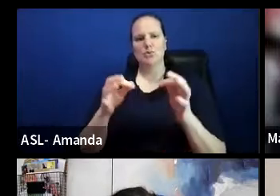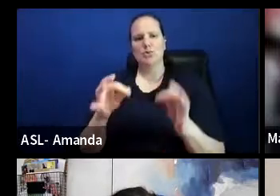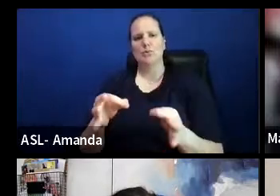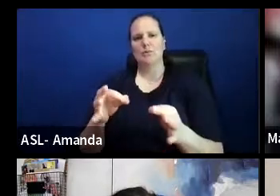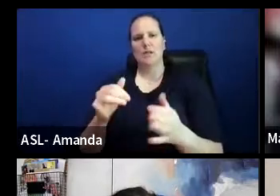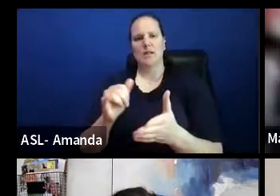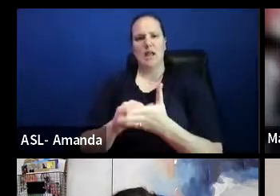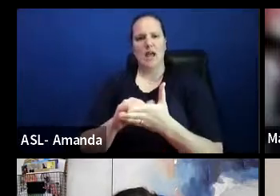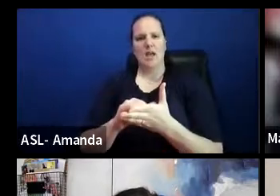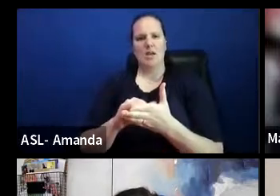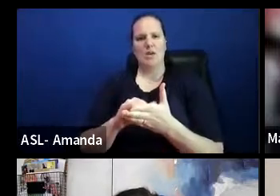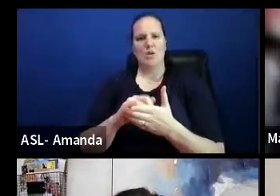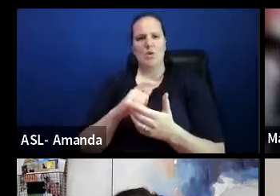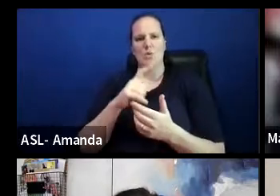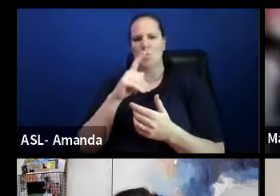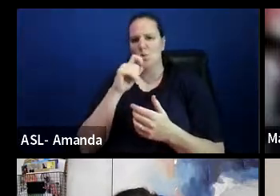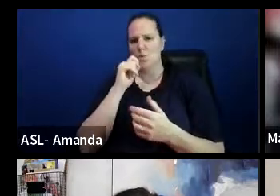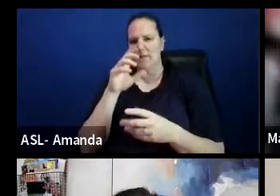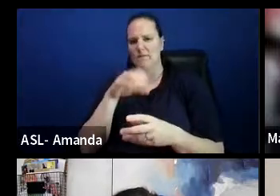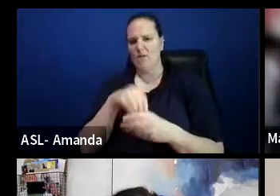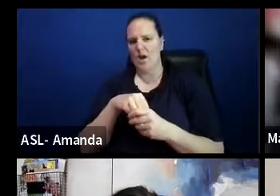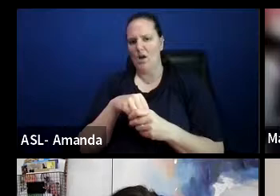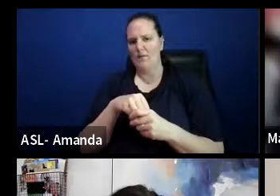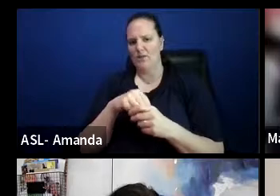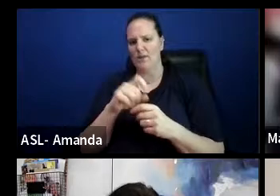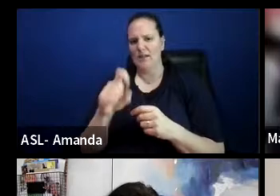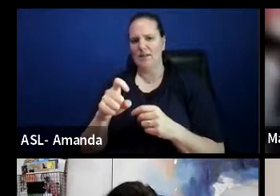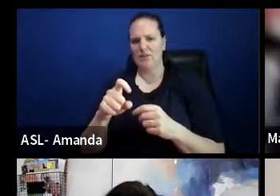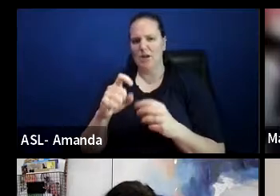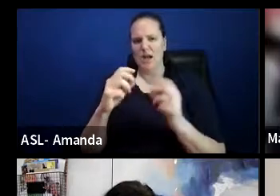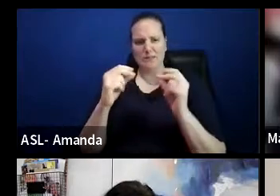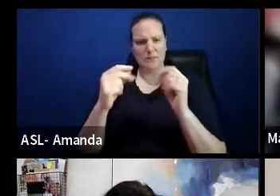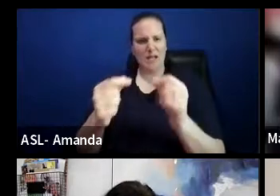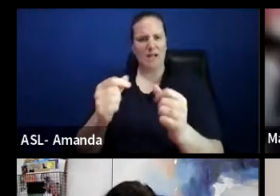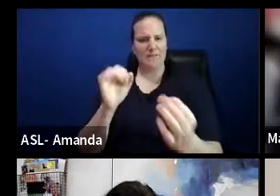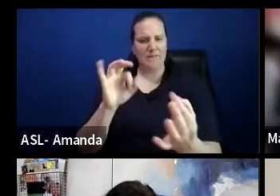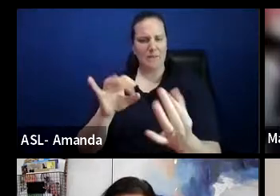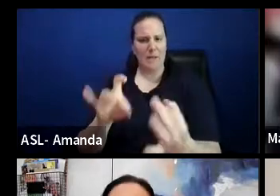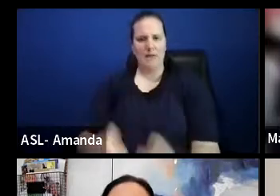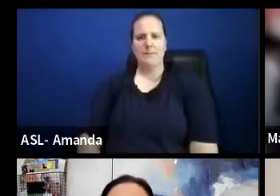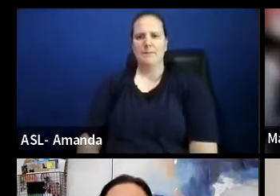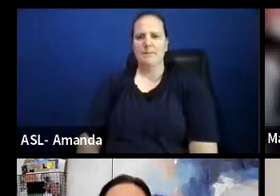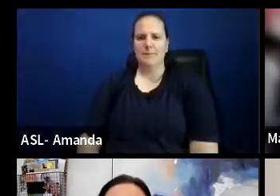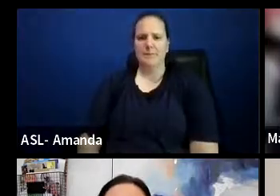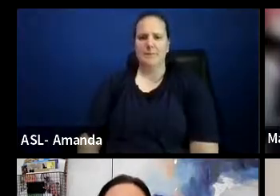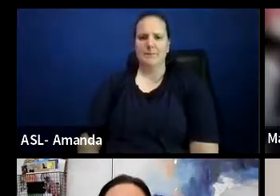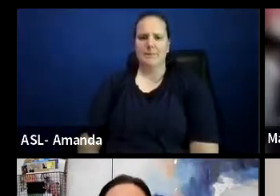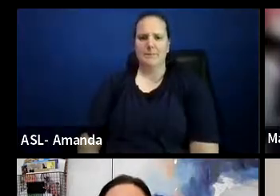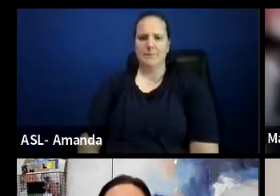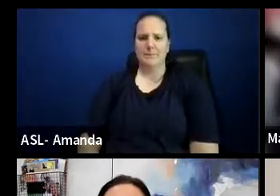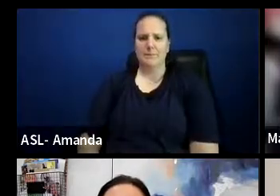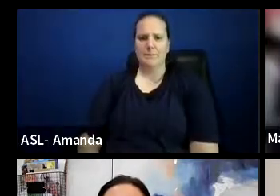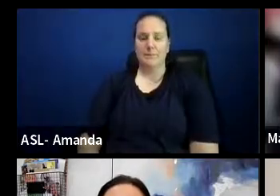was going to weigh in on the need for expedited feedback? Greg, do you want to grab this